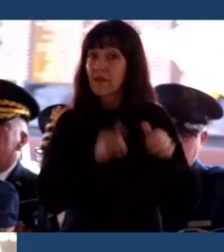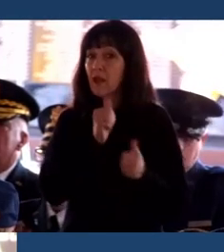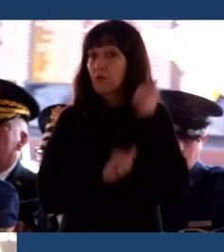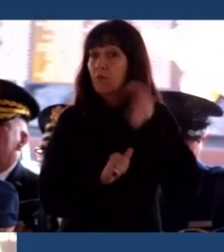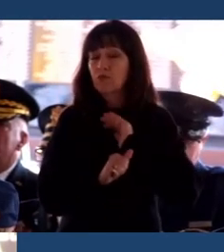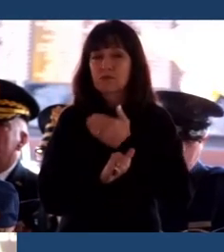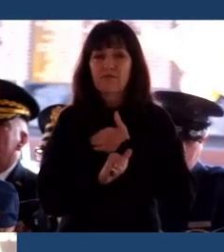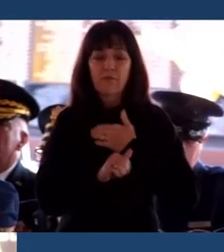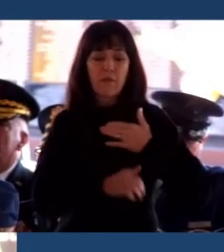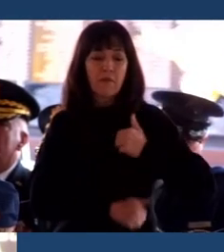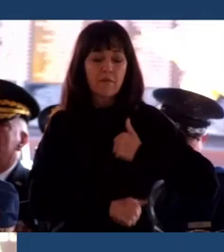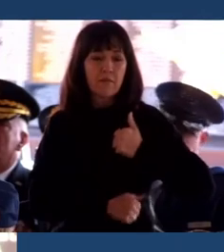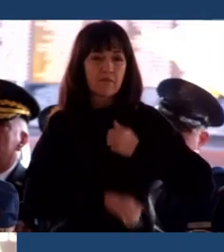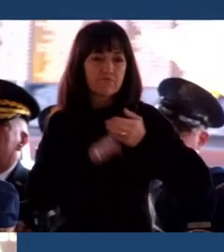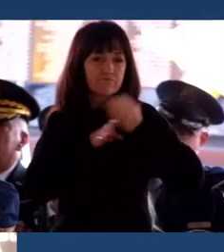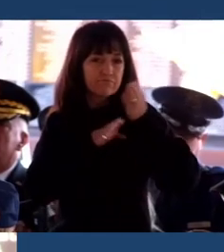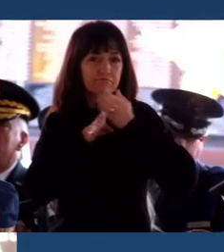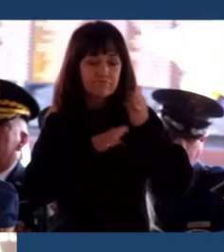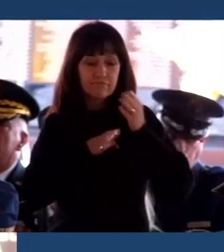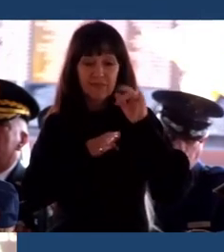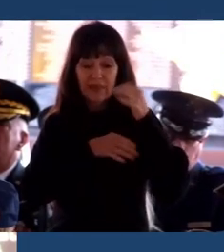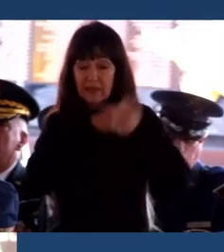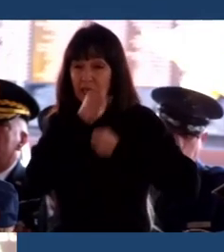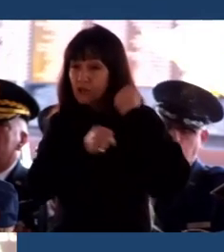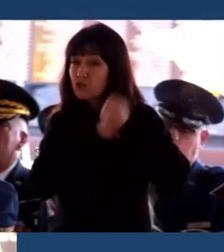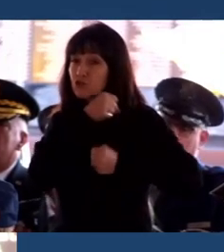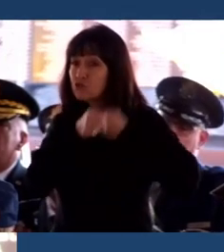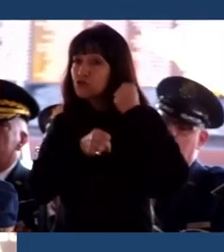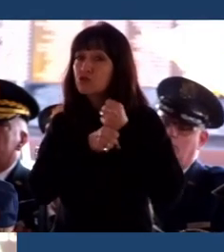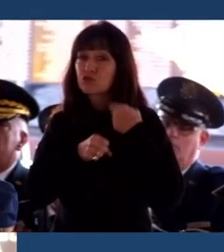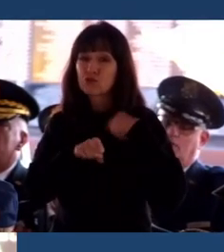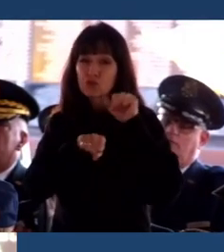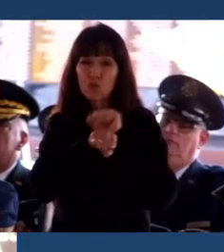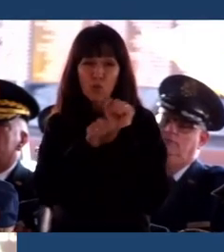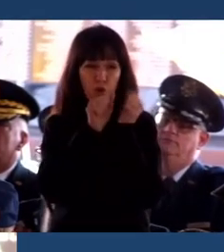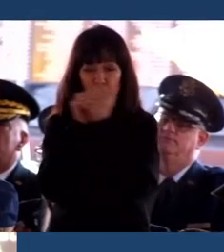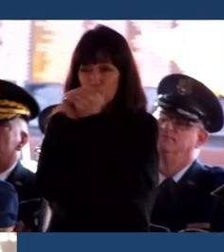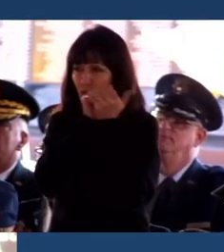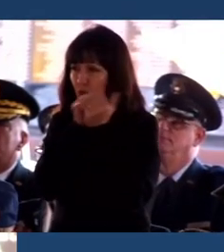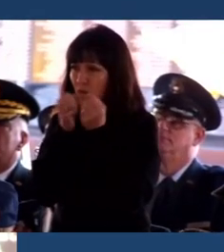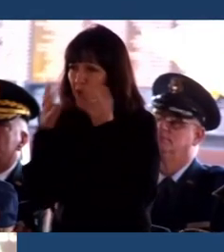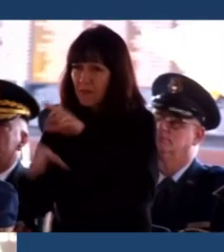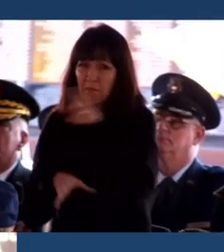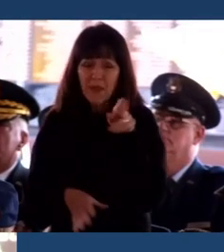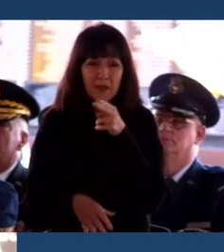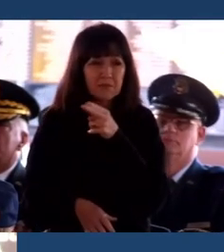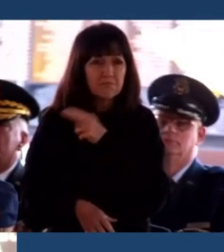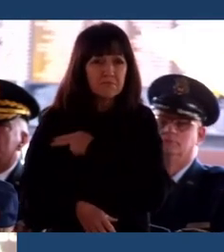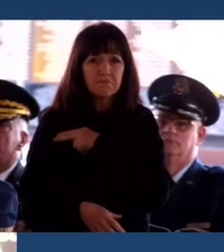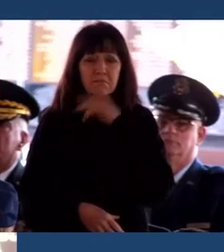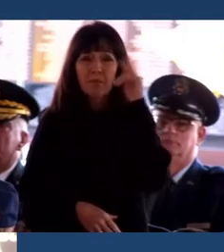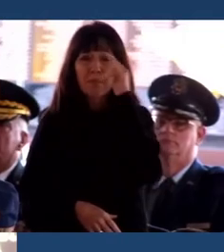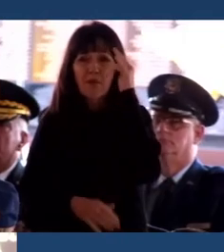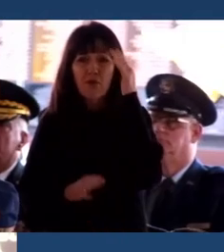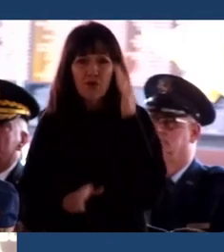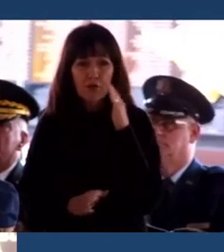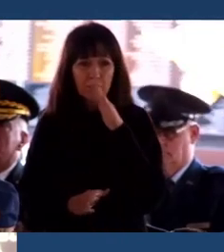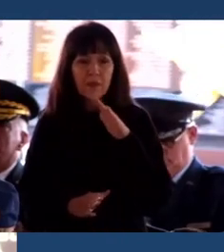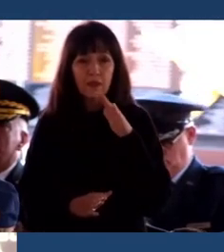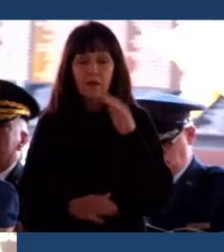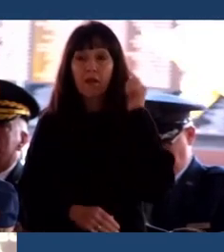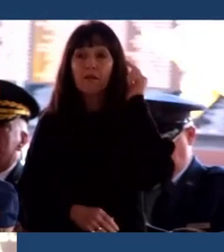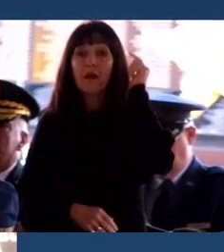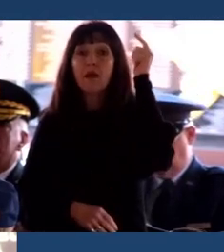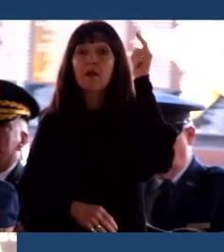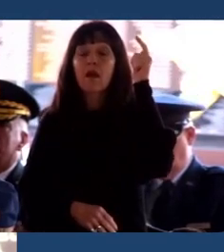30 years, I had the opportunity to work alongside many dedicated airmen and eventually grew